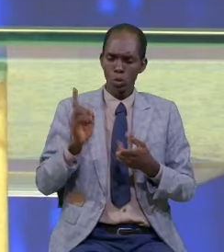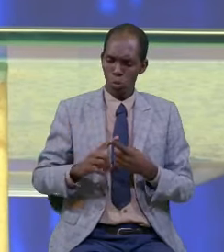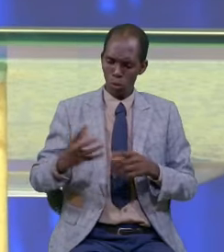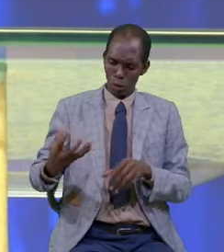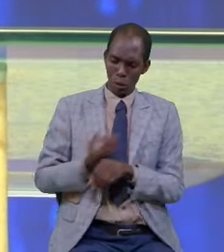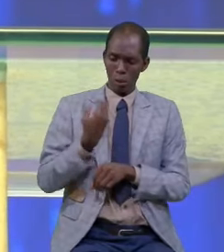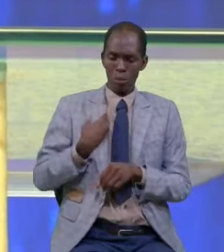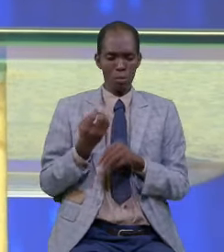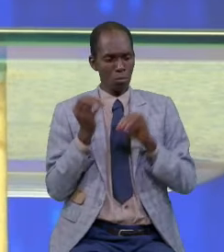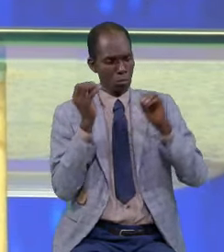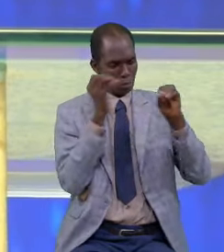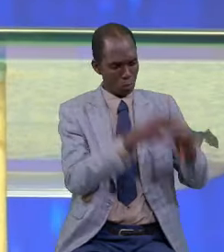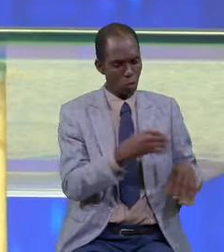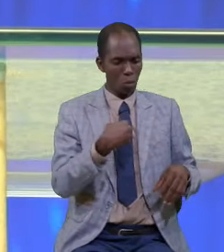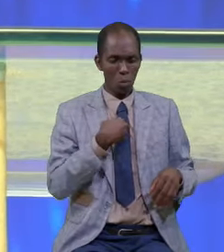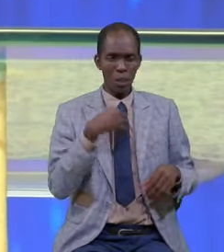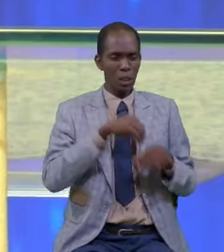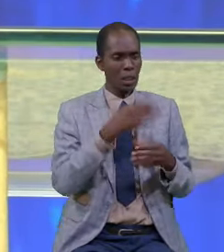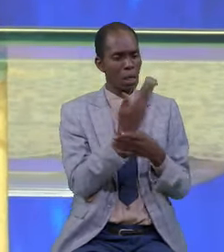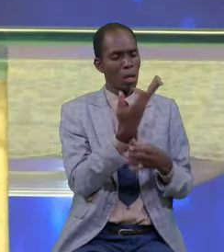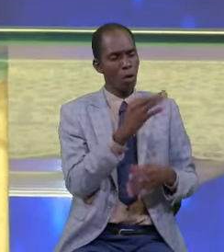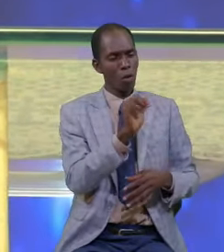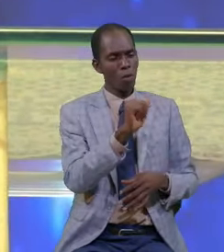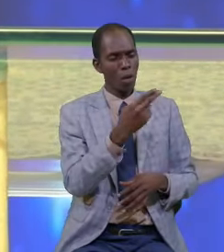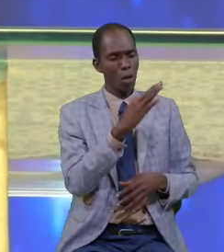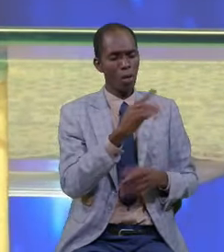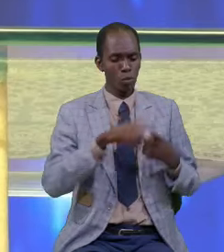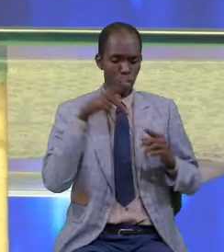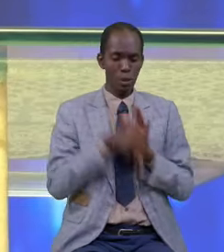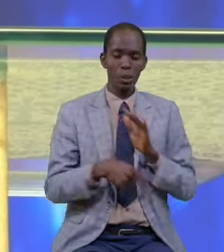the hand of Ahab to slay me? As the Lord thy God